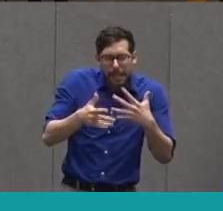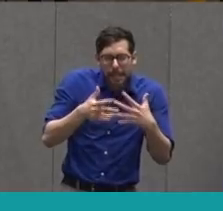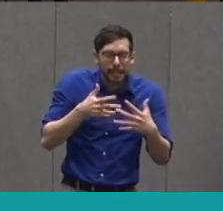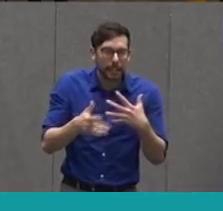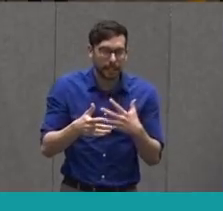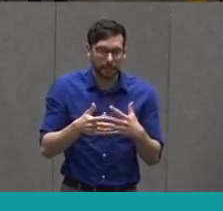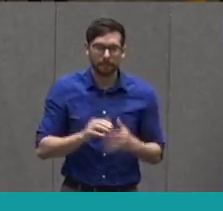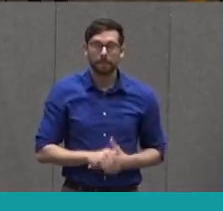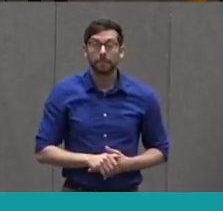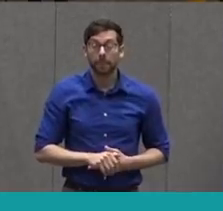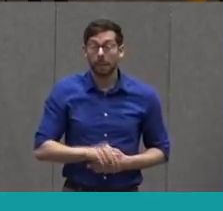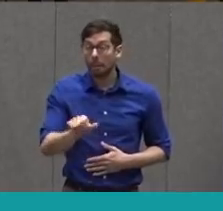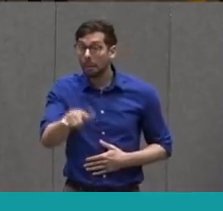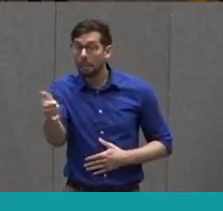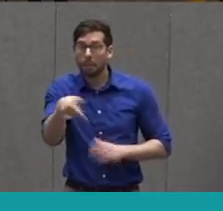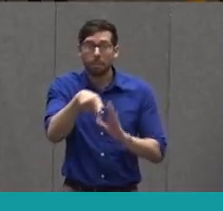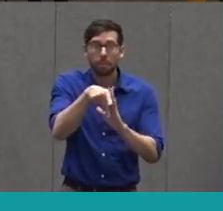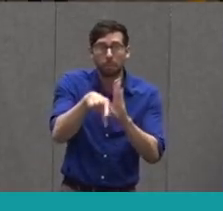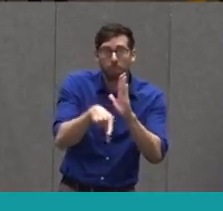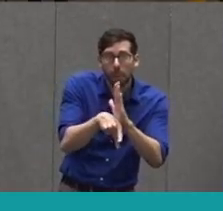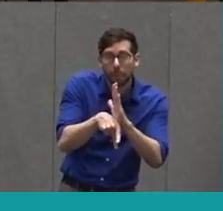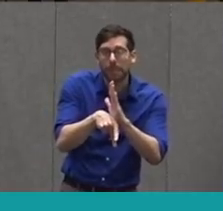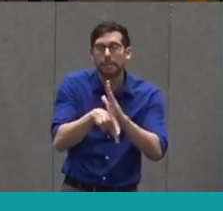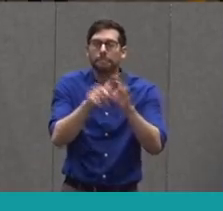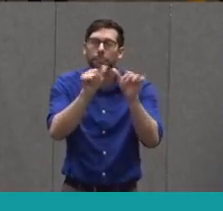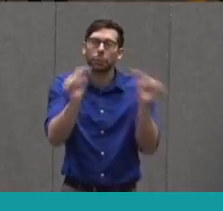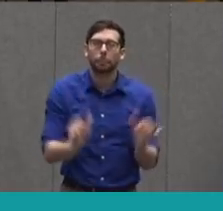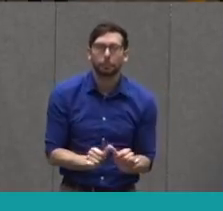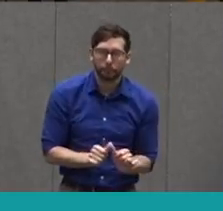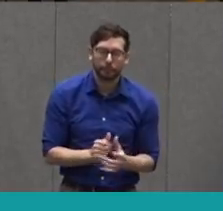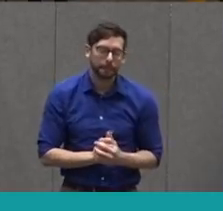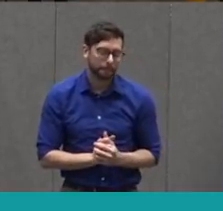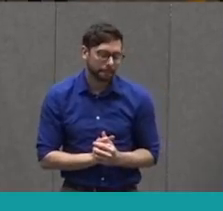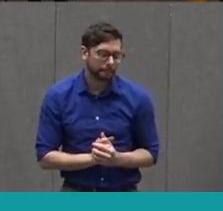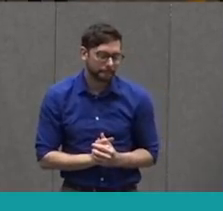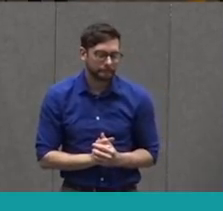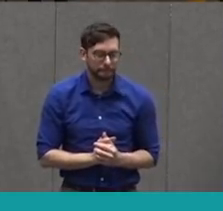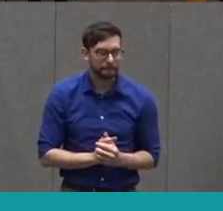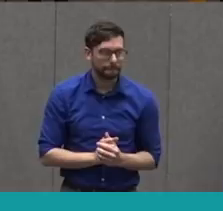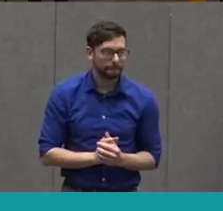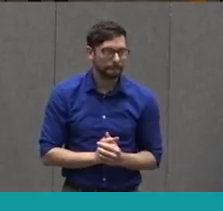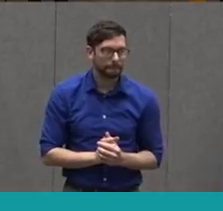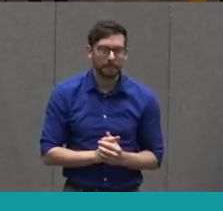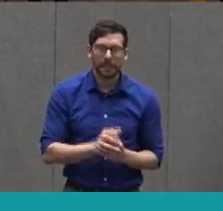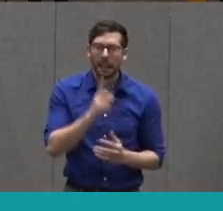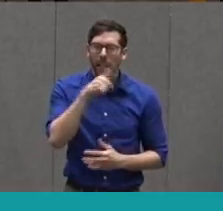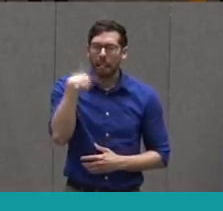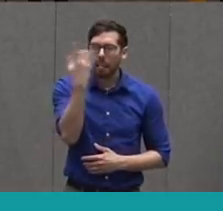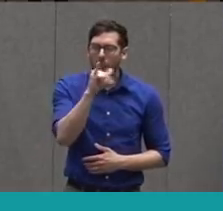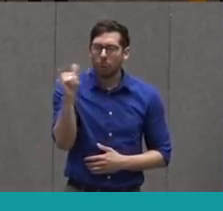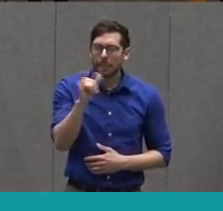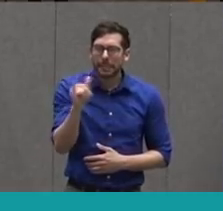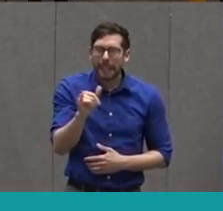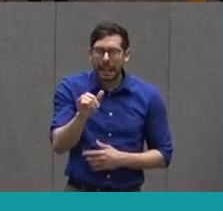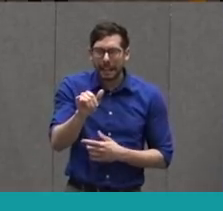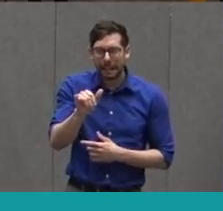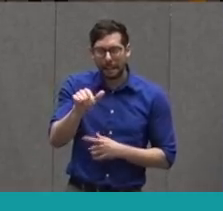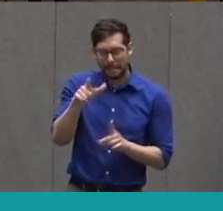shape. So it's kind of shaped like a long S, maybe.